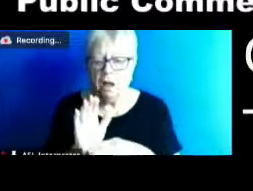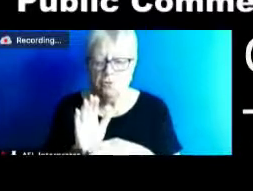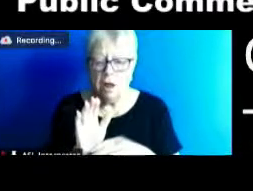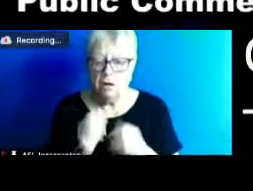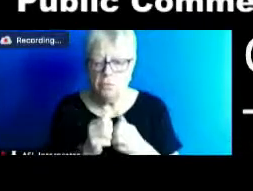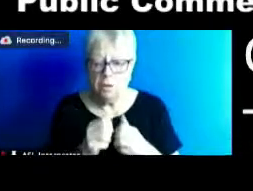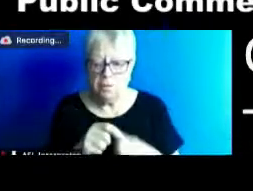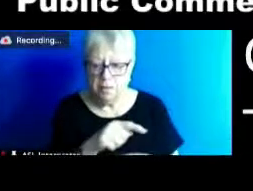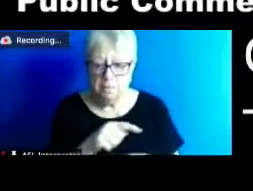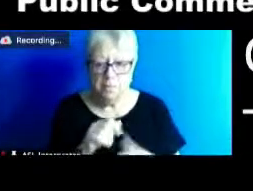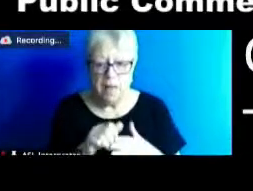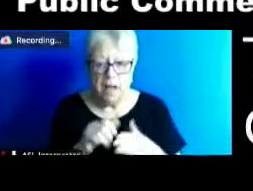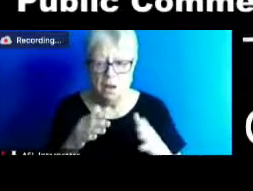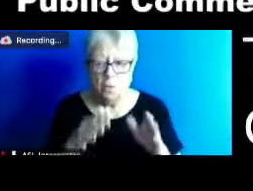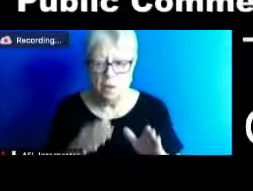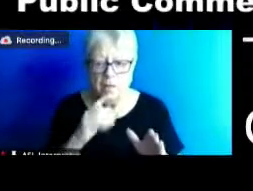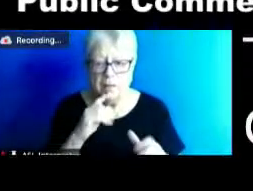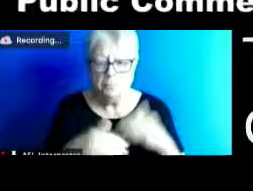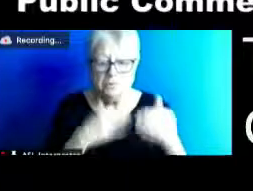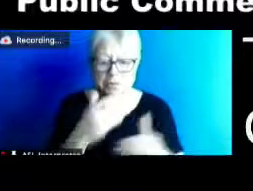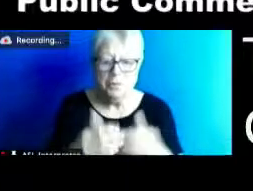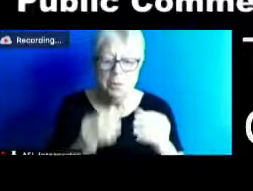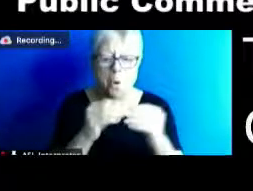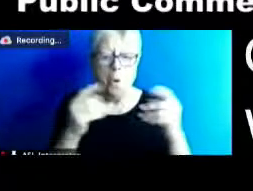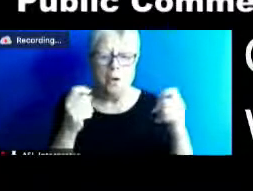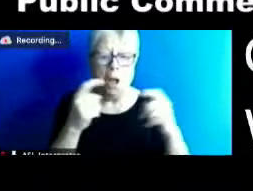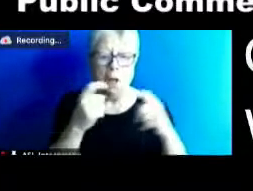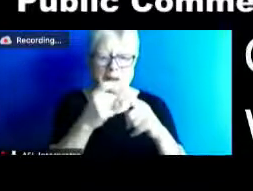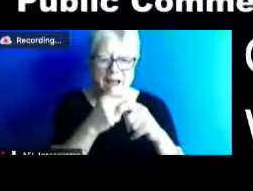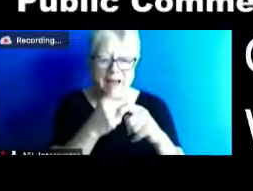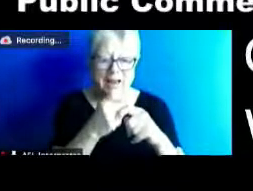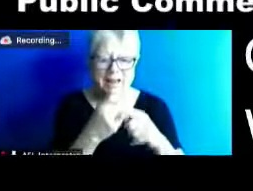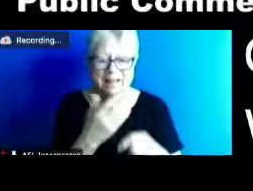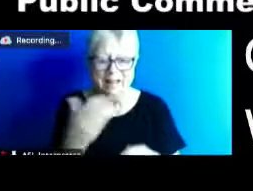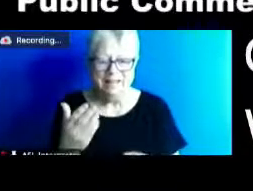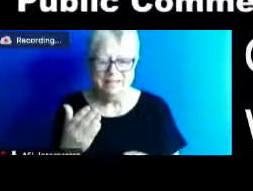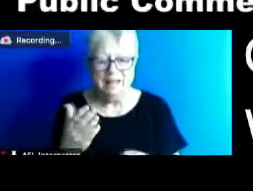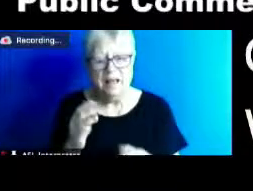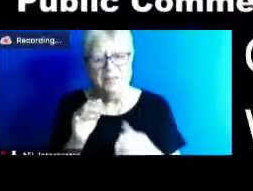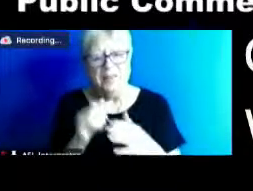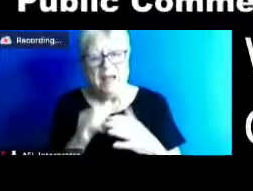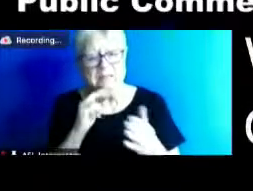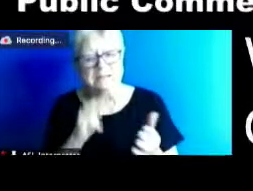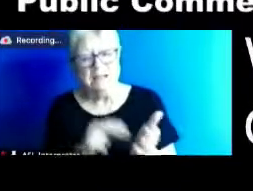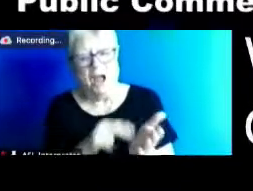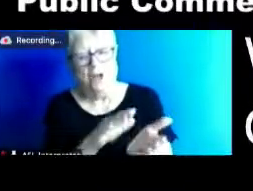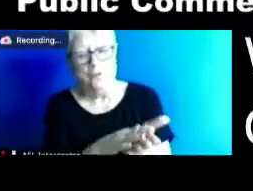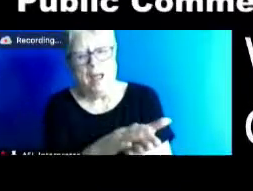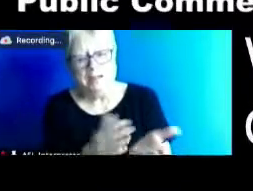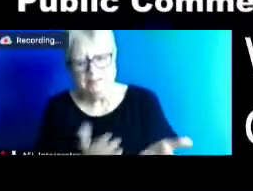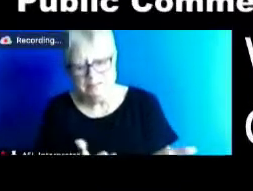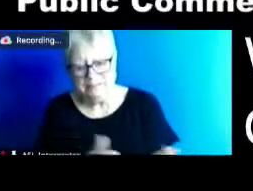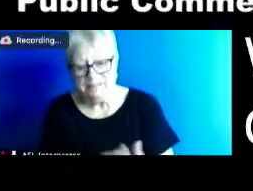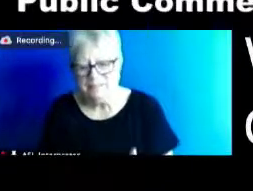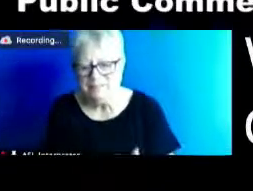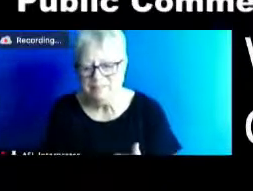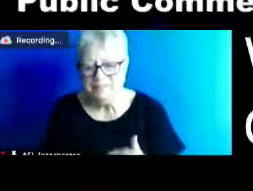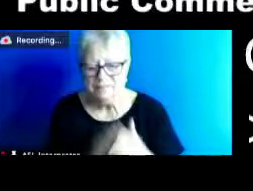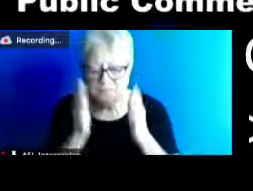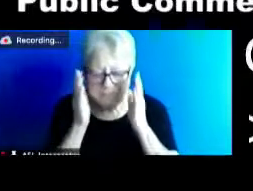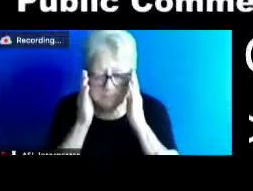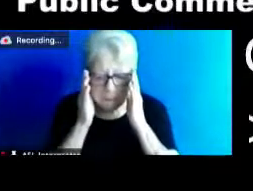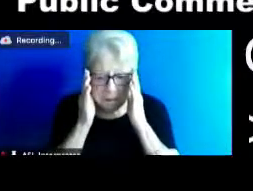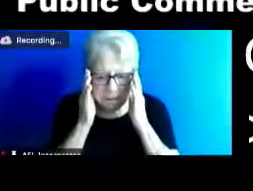Please proceed with the more complicated matter of the Gibson Dunn contract. Thank you. So with